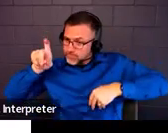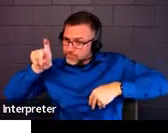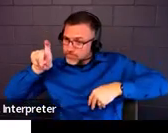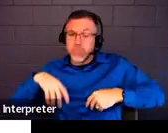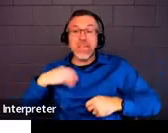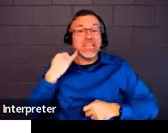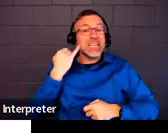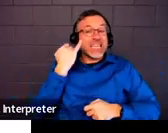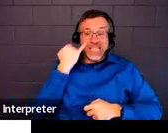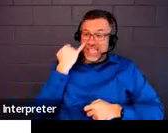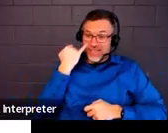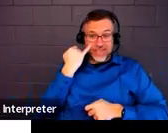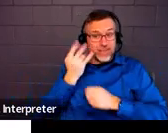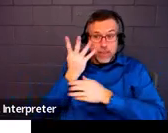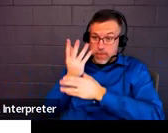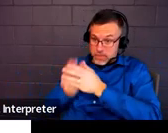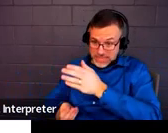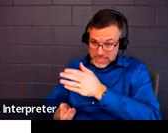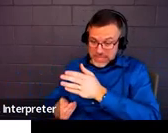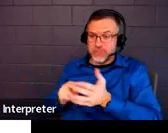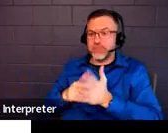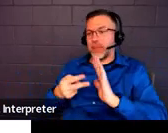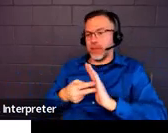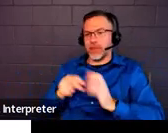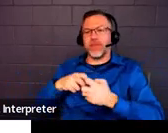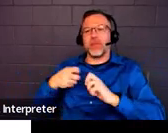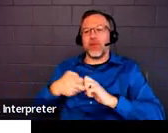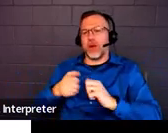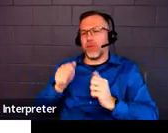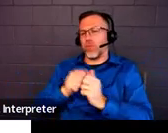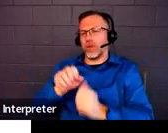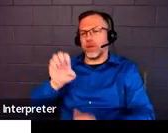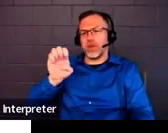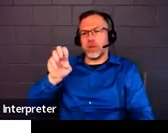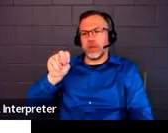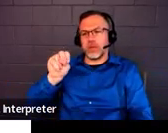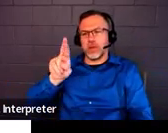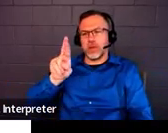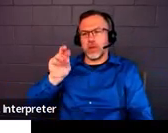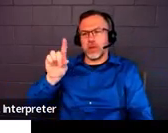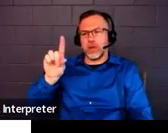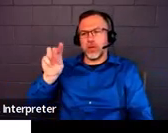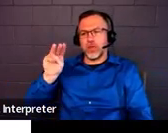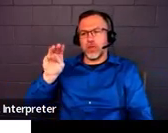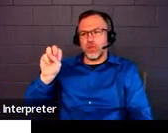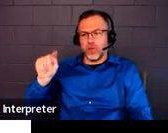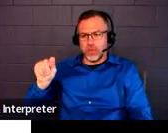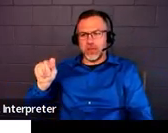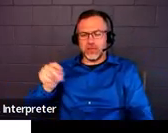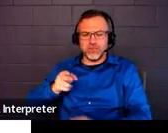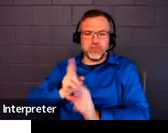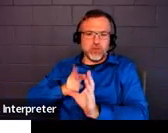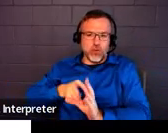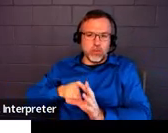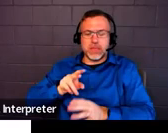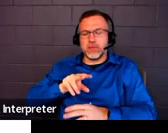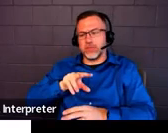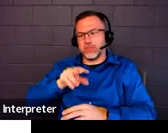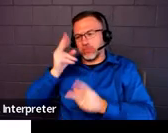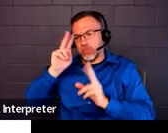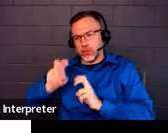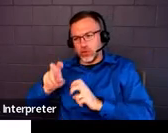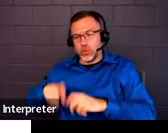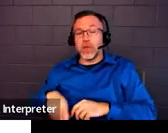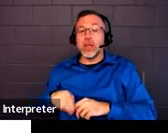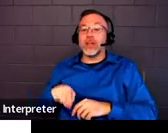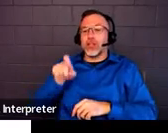not, there is an enrollment issue, and we need to connect to confirm that first, alternate